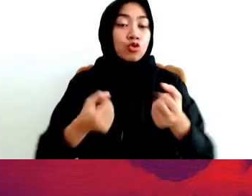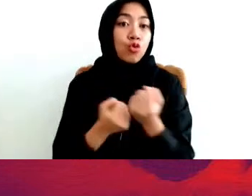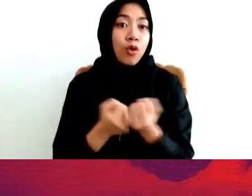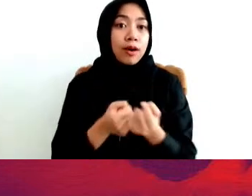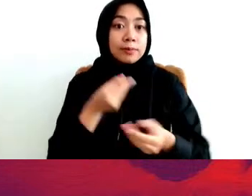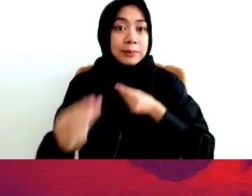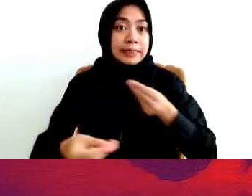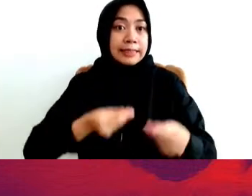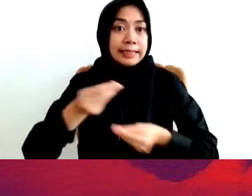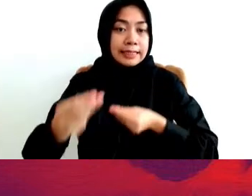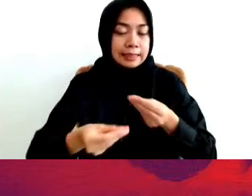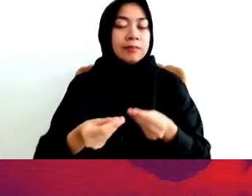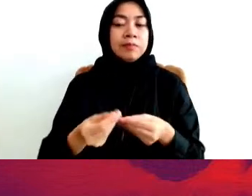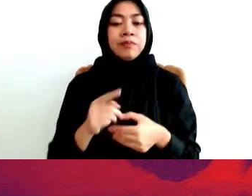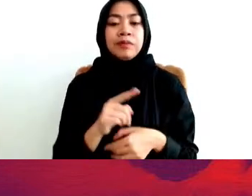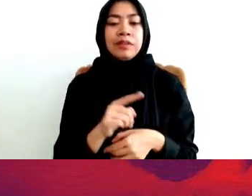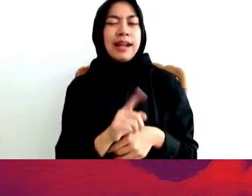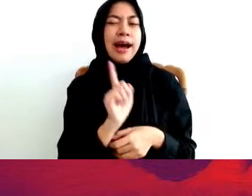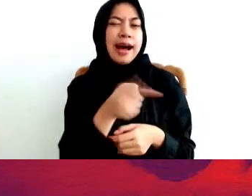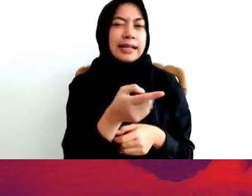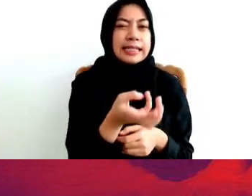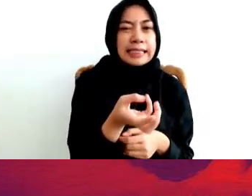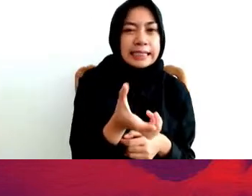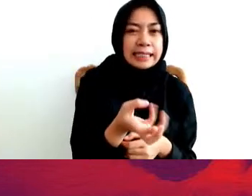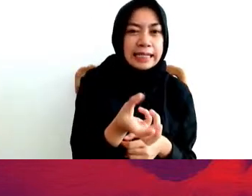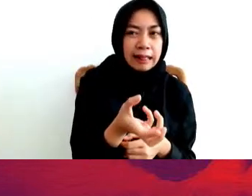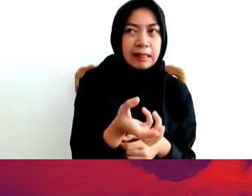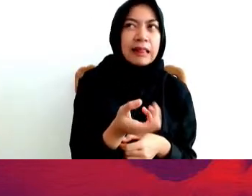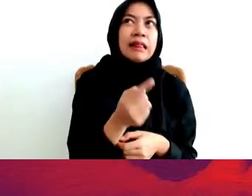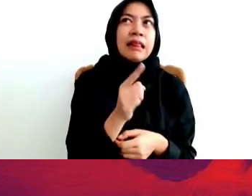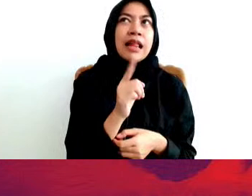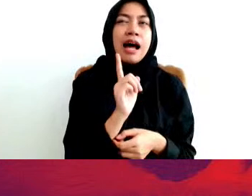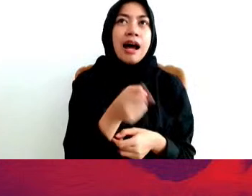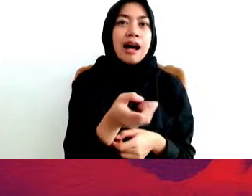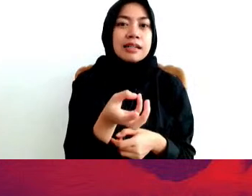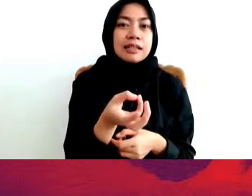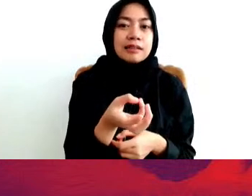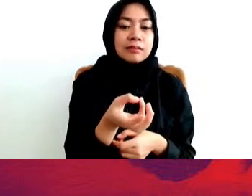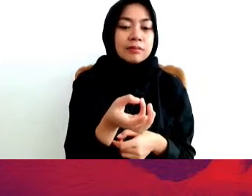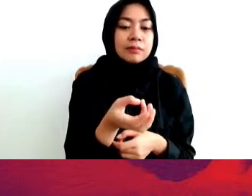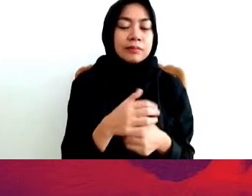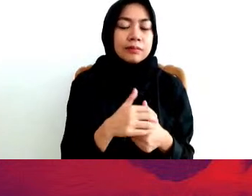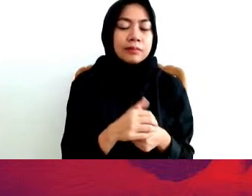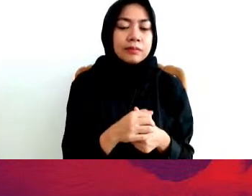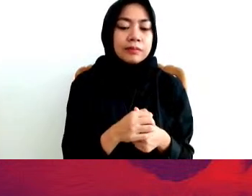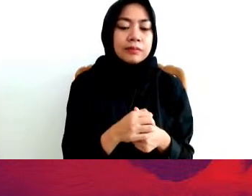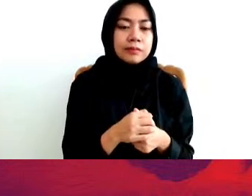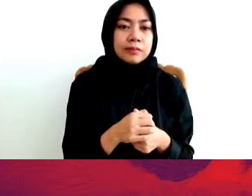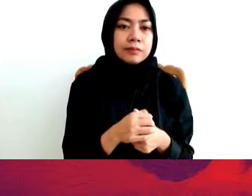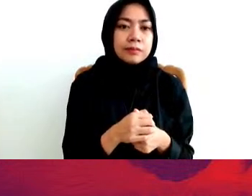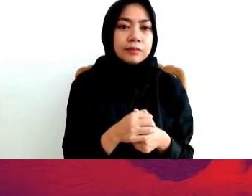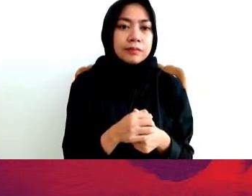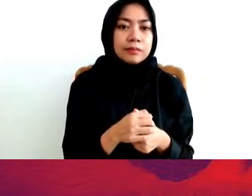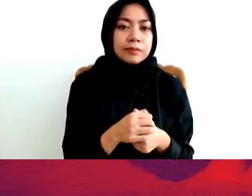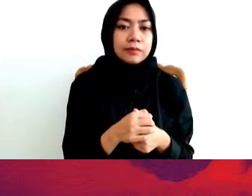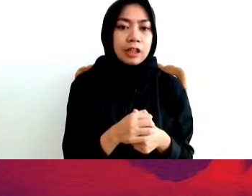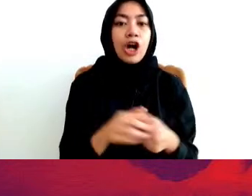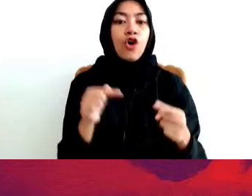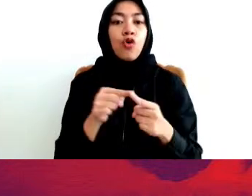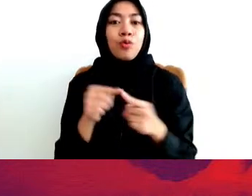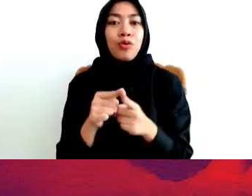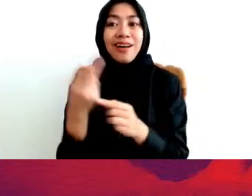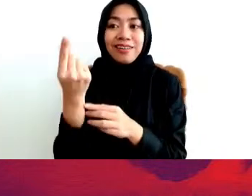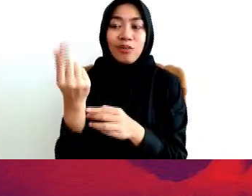we learned that very few actually has received government assistance in terms of cash